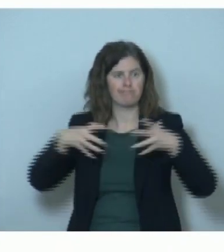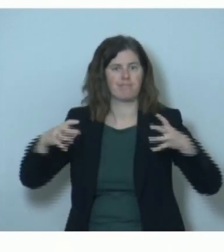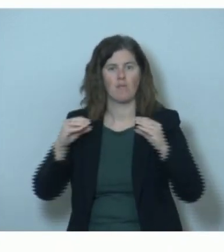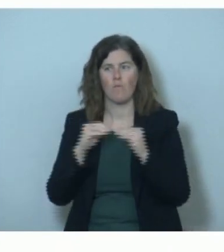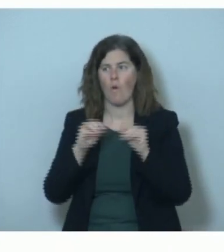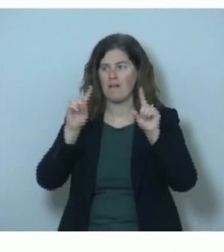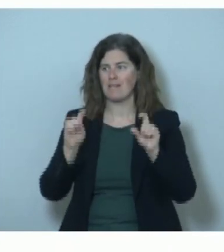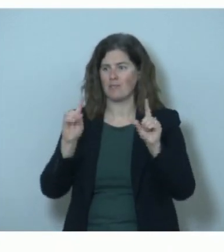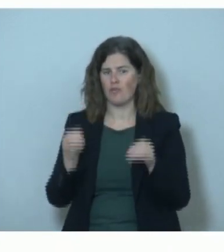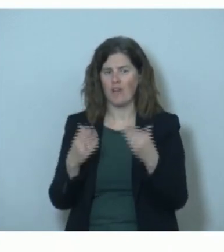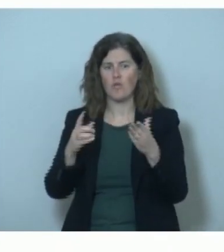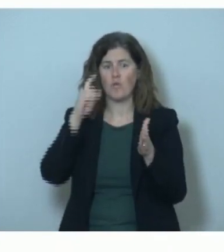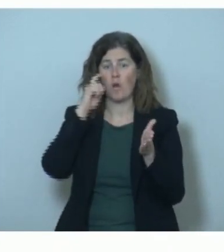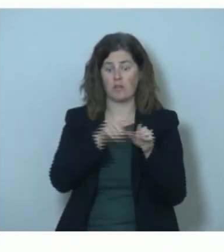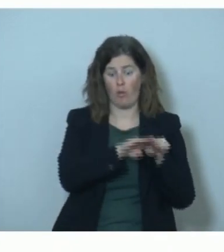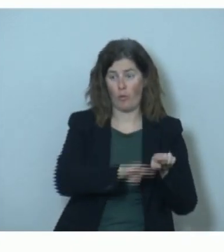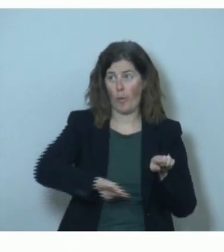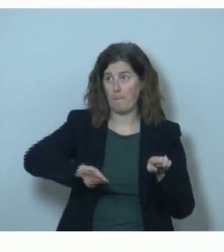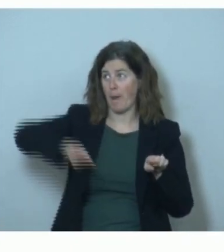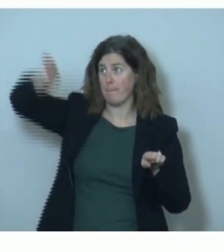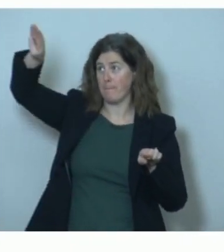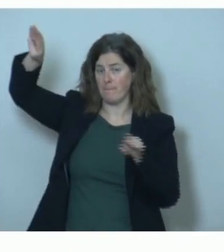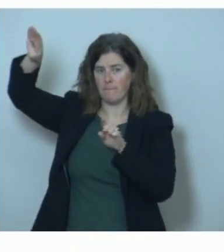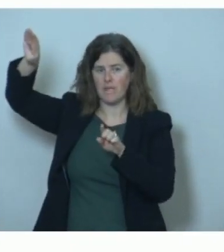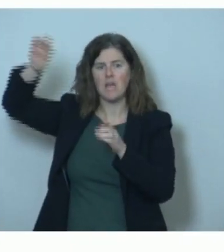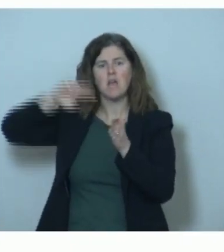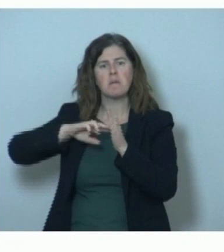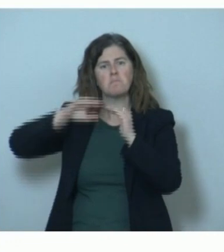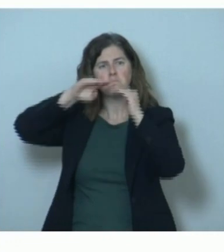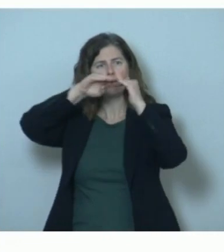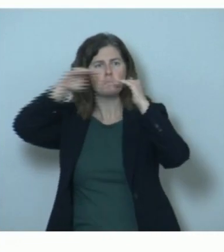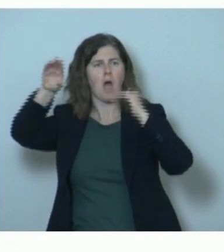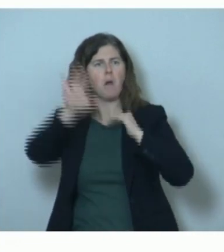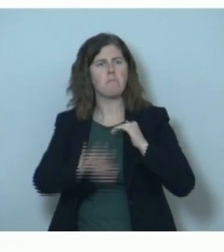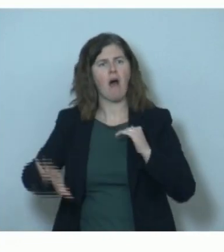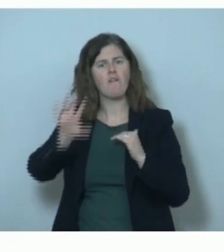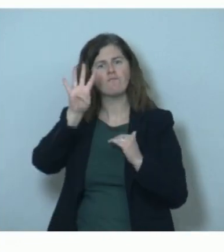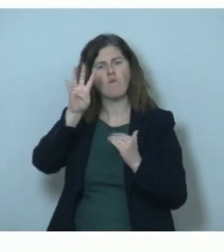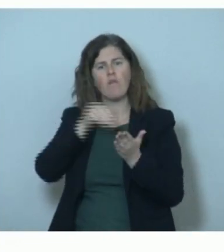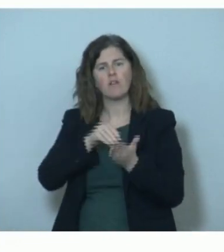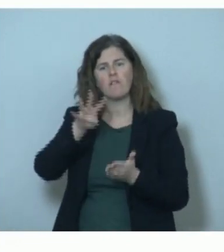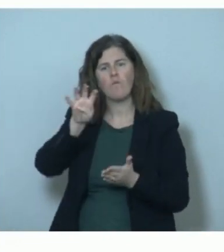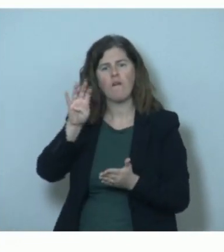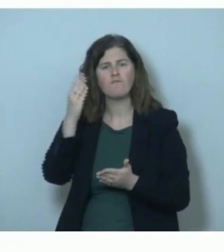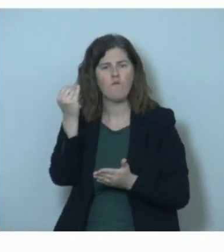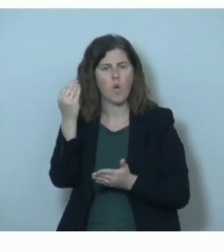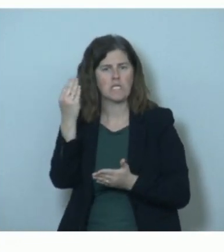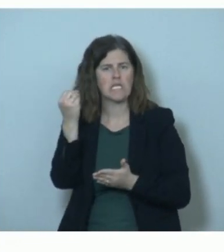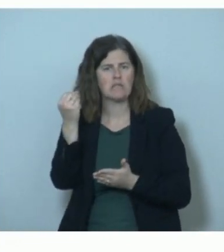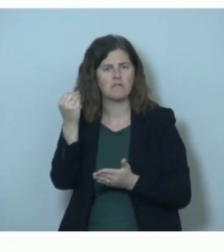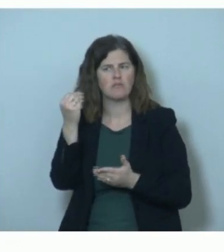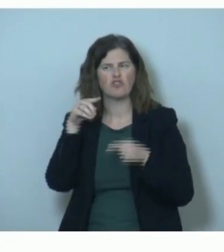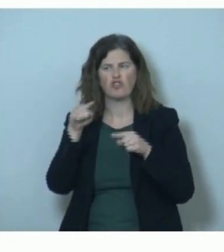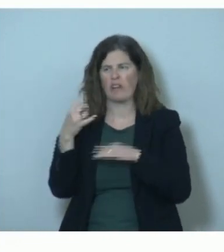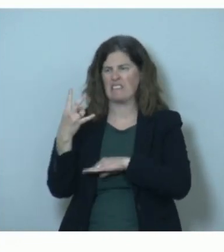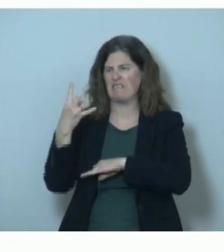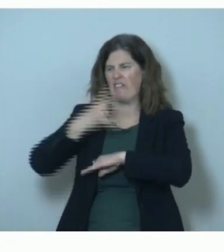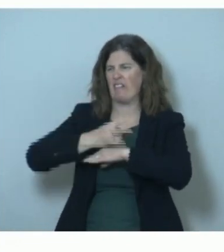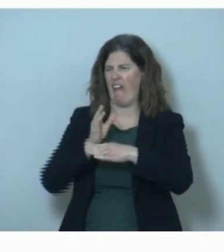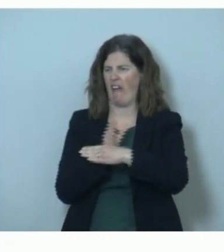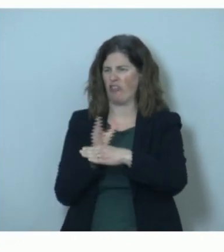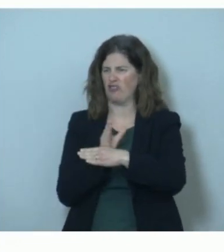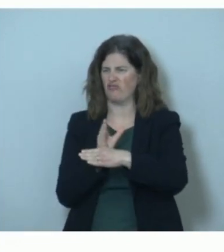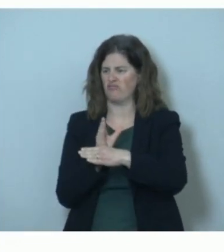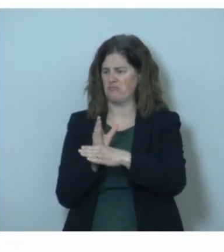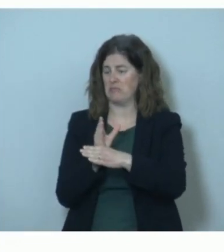You can see the slope of the line going up. We're stable at around 4,414 cases on a 7-day rolling average